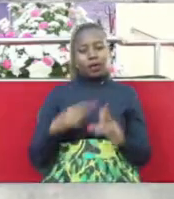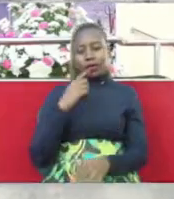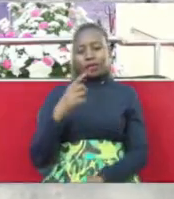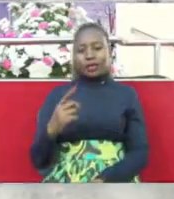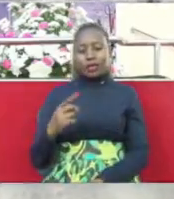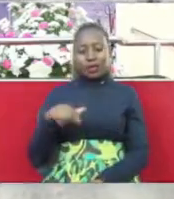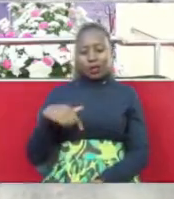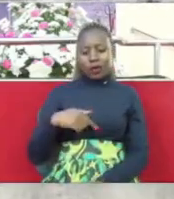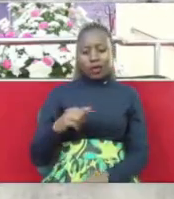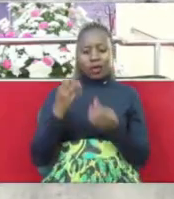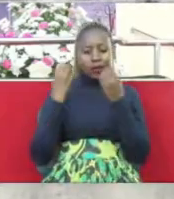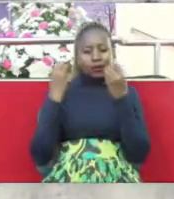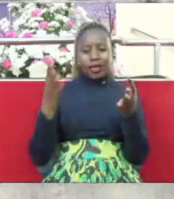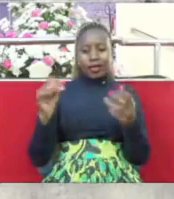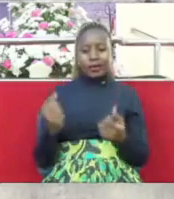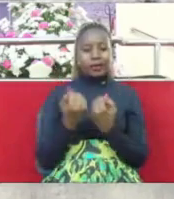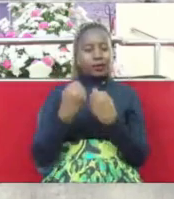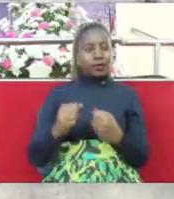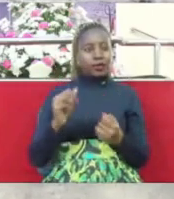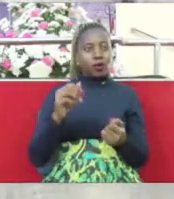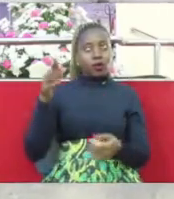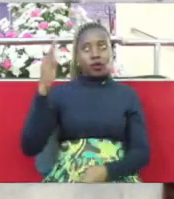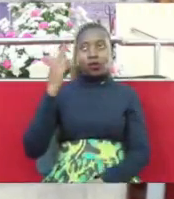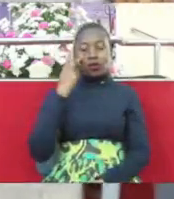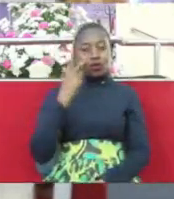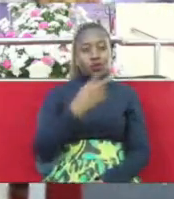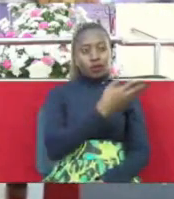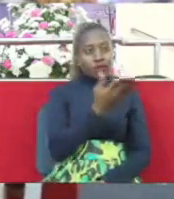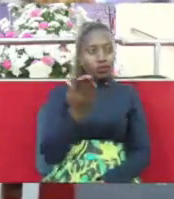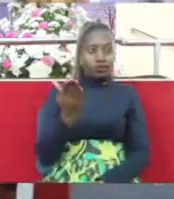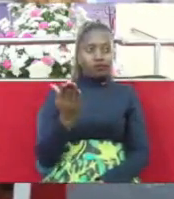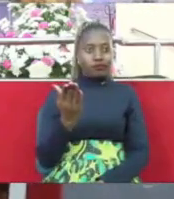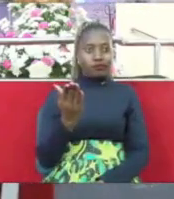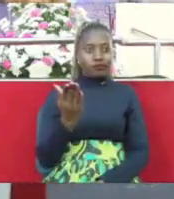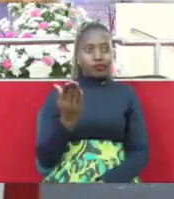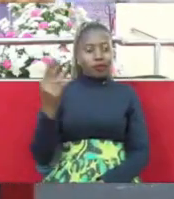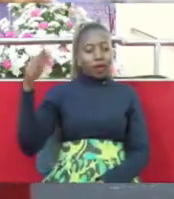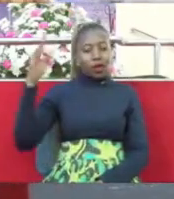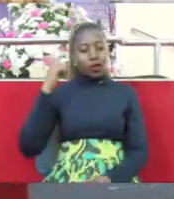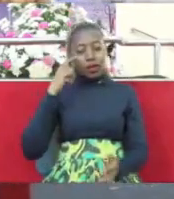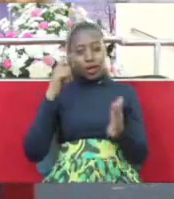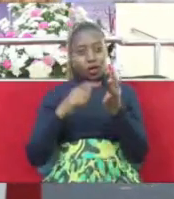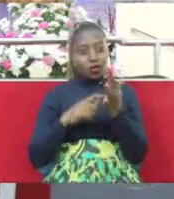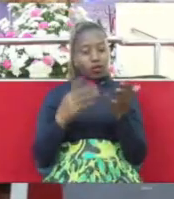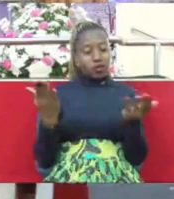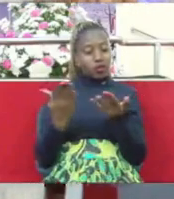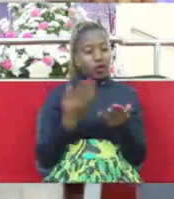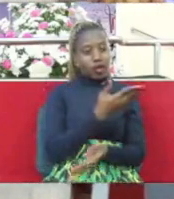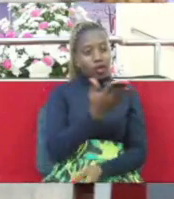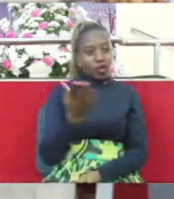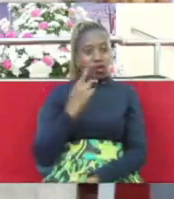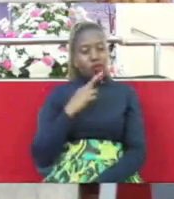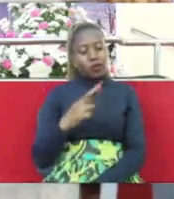won't notice where you're sitting. He can notice where you are. And this is why one thing that he